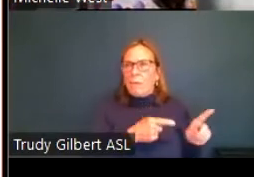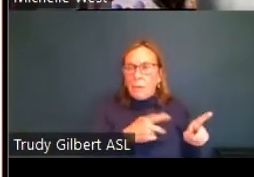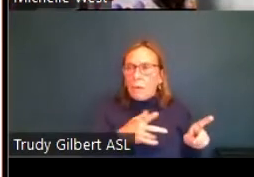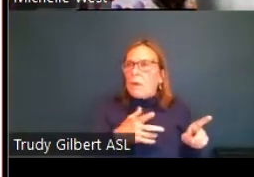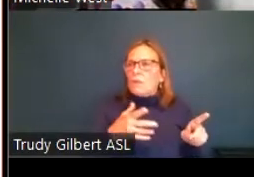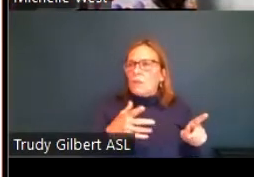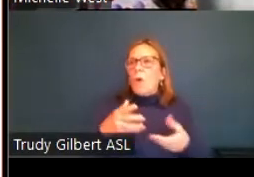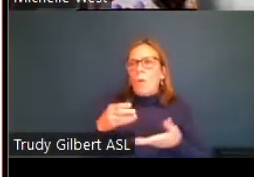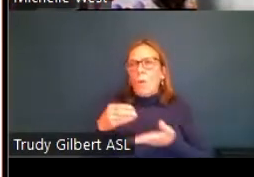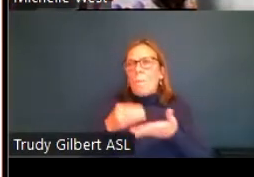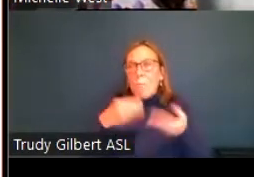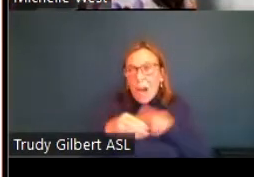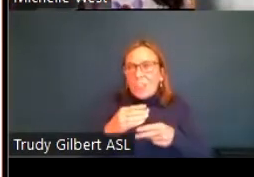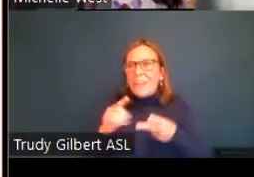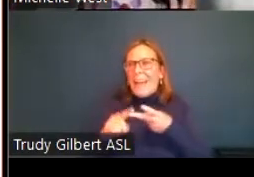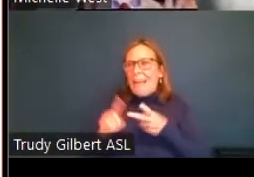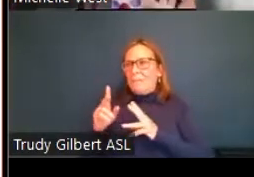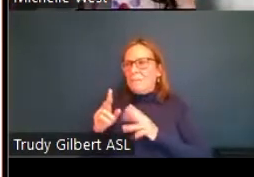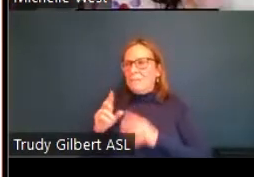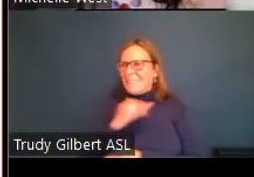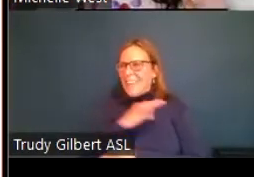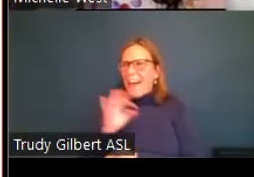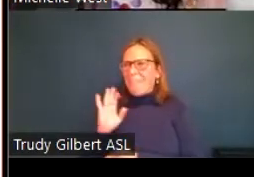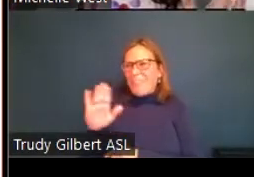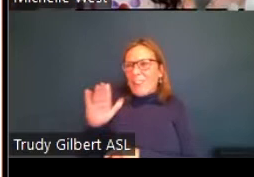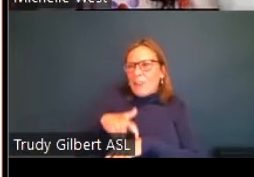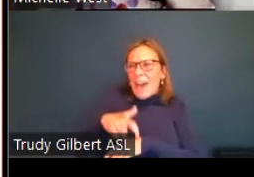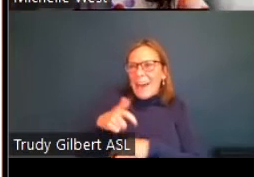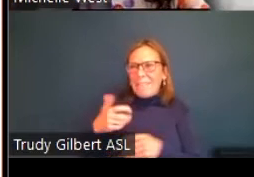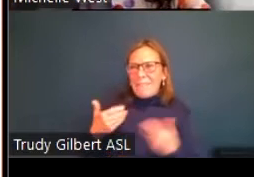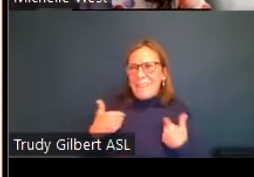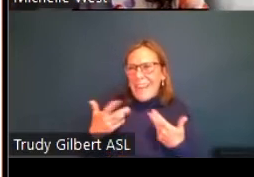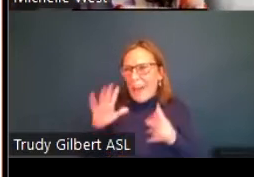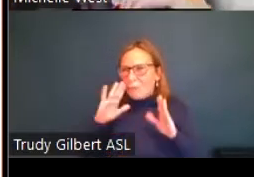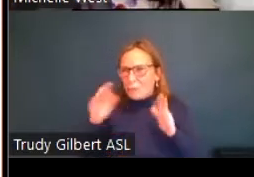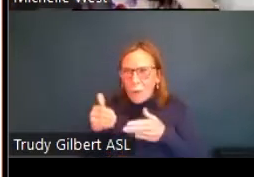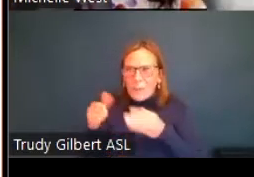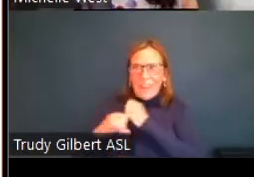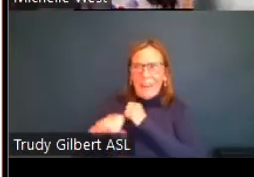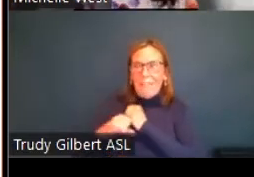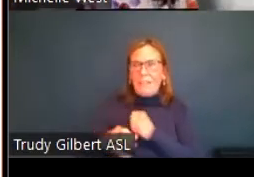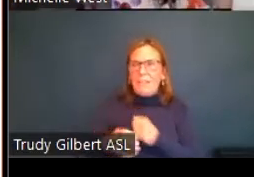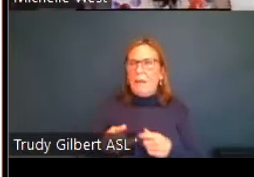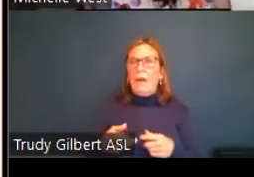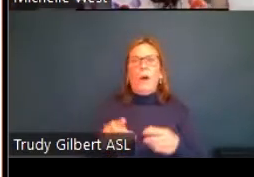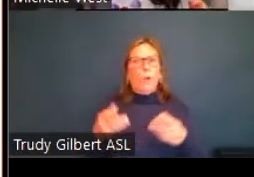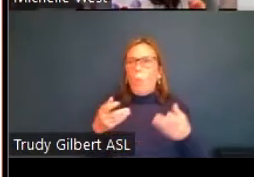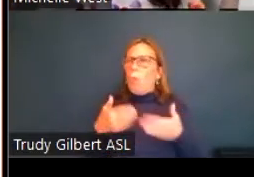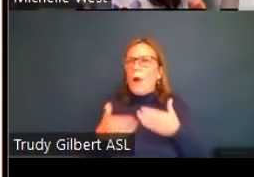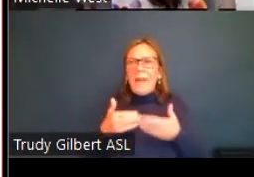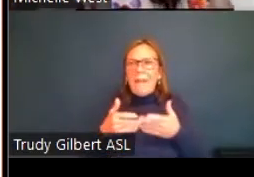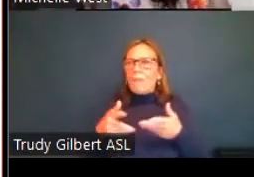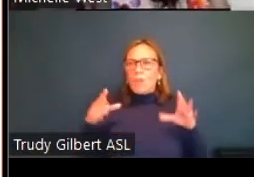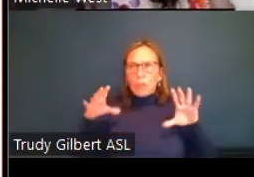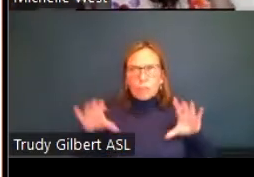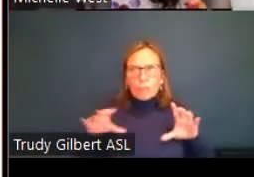and the time they have. And what type of return do you need? If you're investing money into it, you definitely want to have some kind of measure